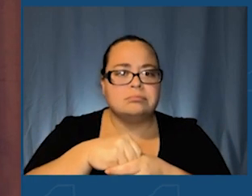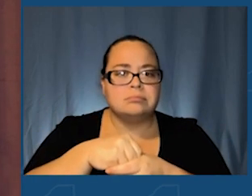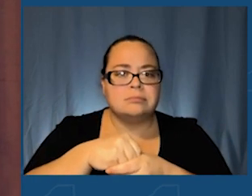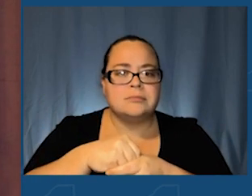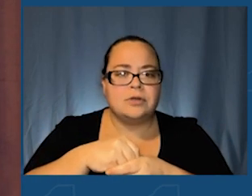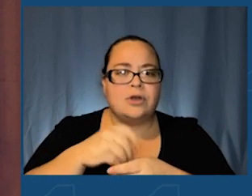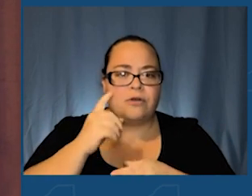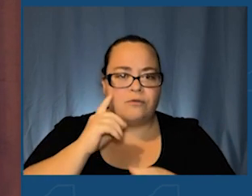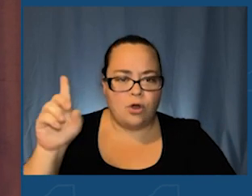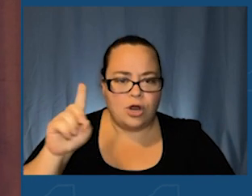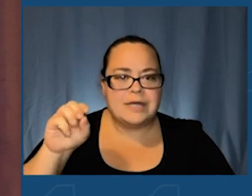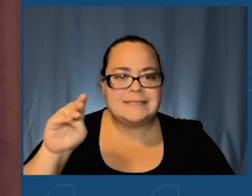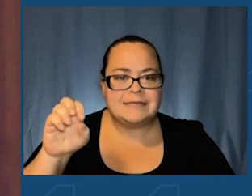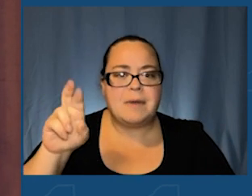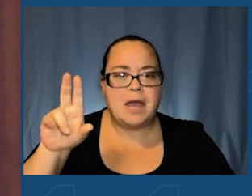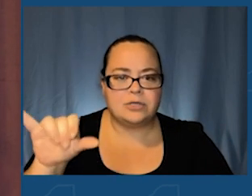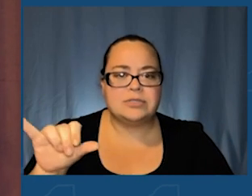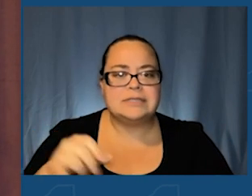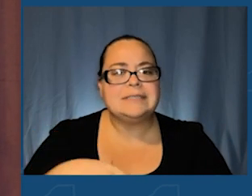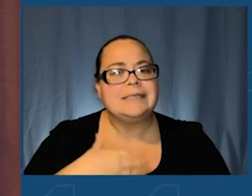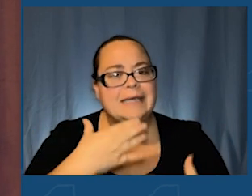Thank you.